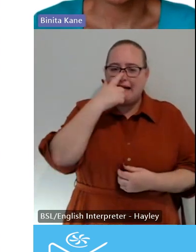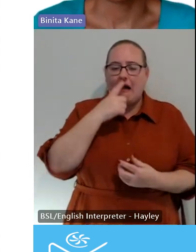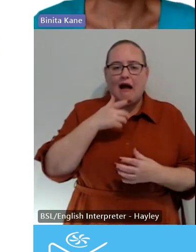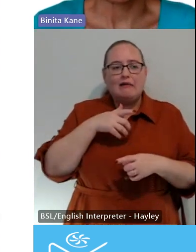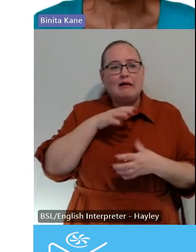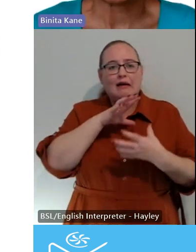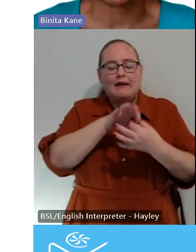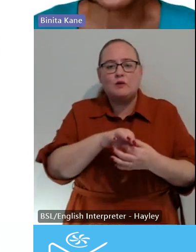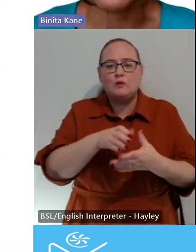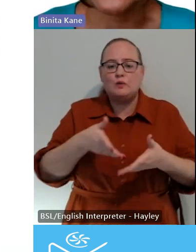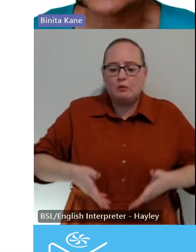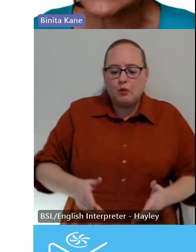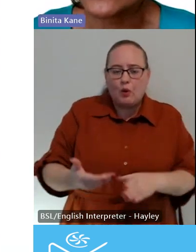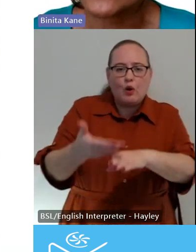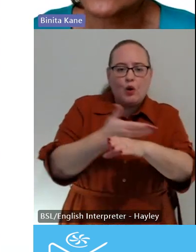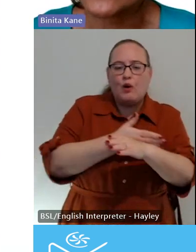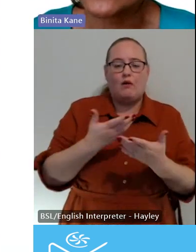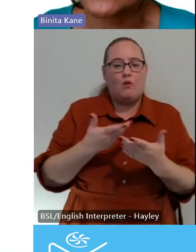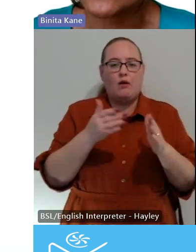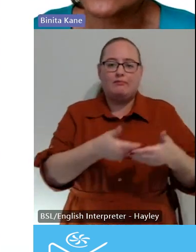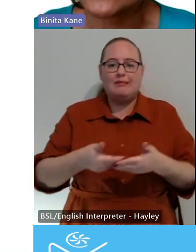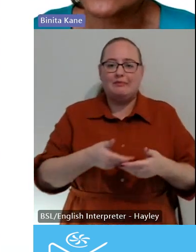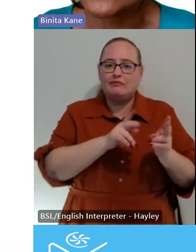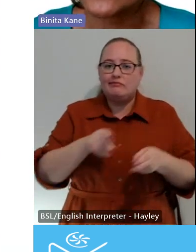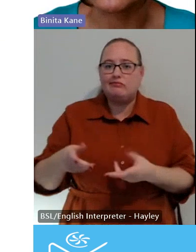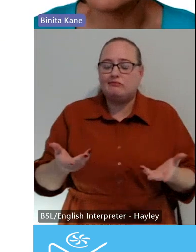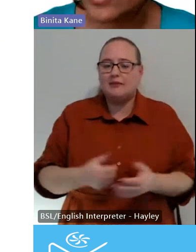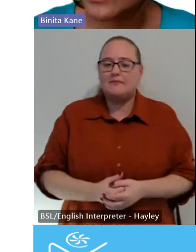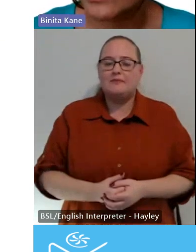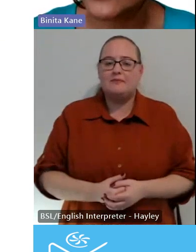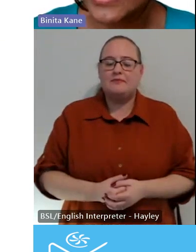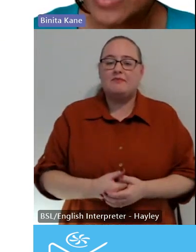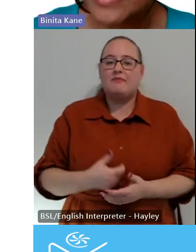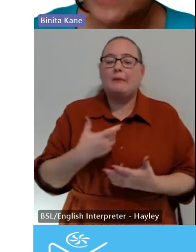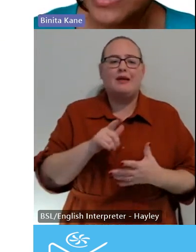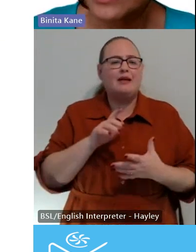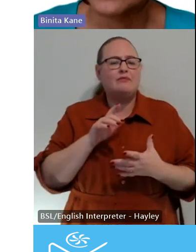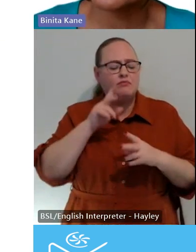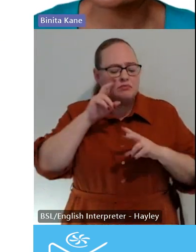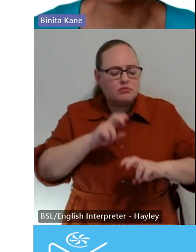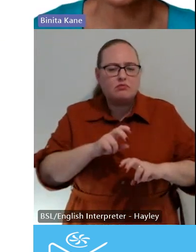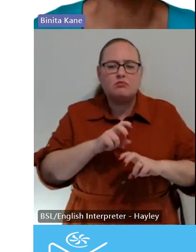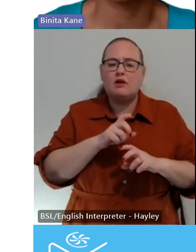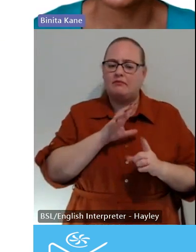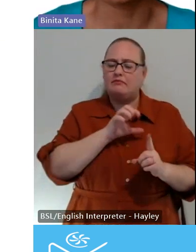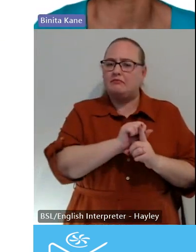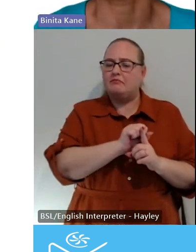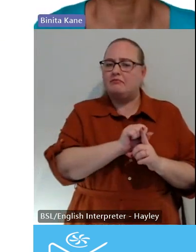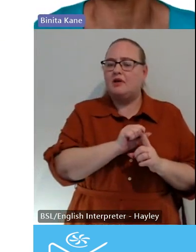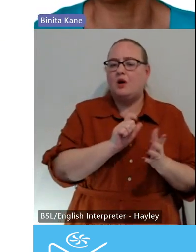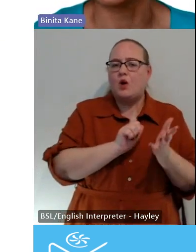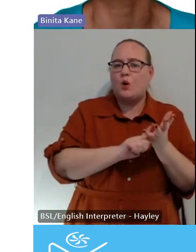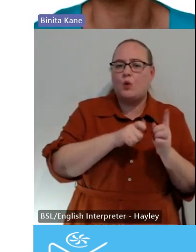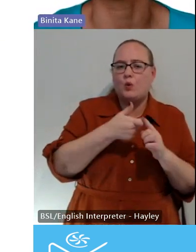unsafe air pollution levels have been linked to a number of childhood cancers, including lymphoma and leukemia. And the thing that really worries